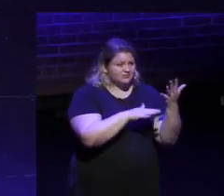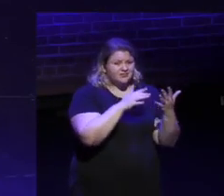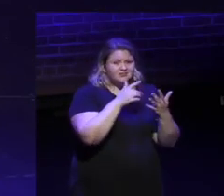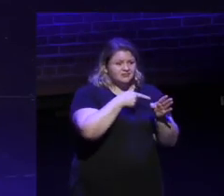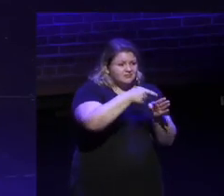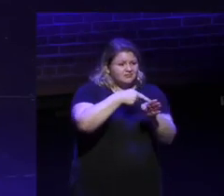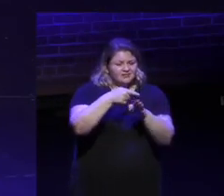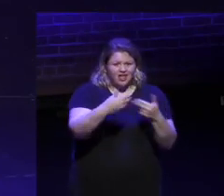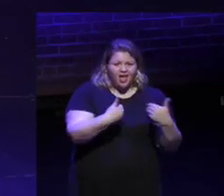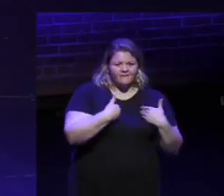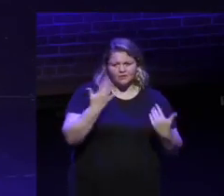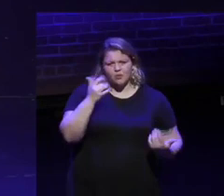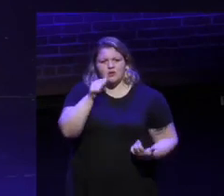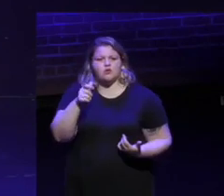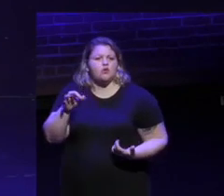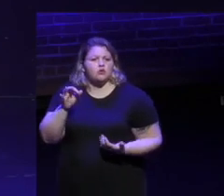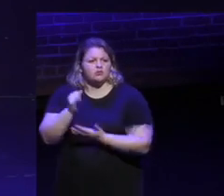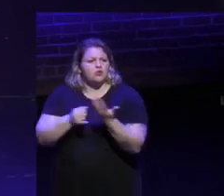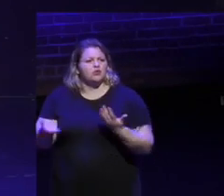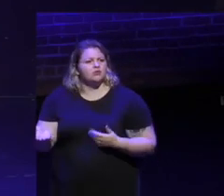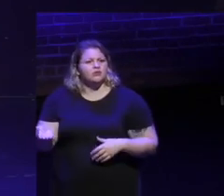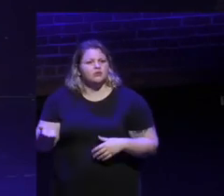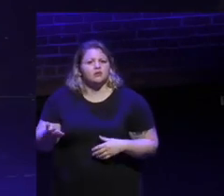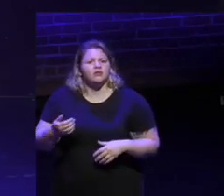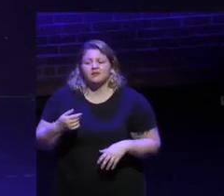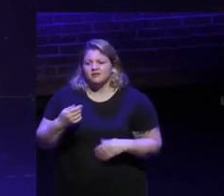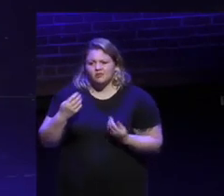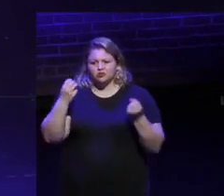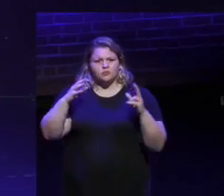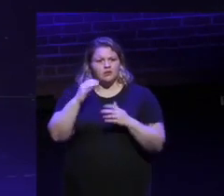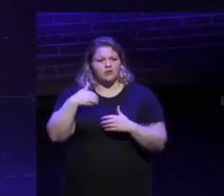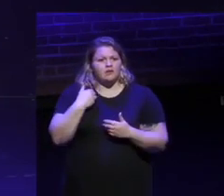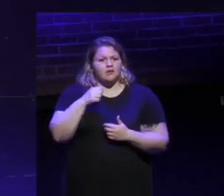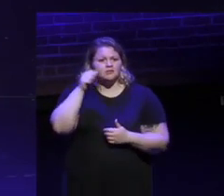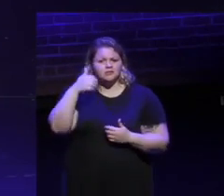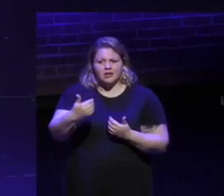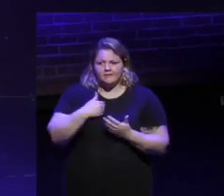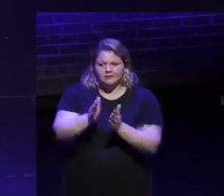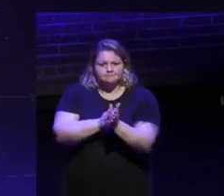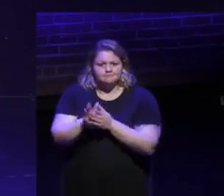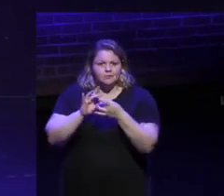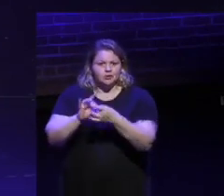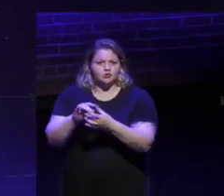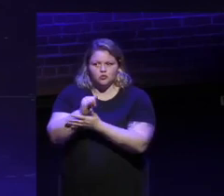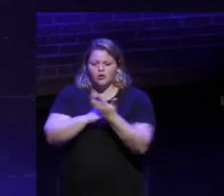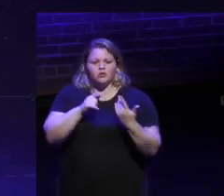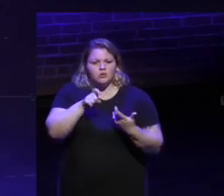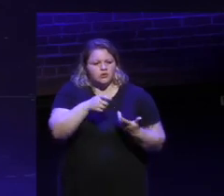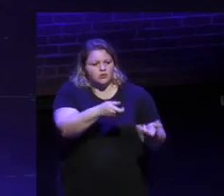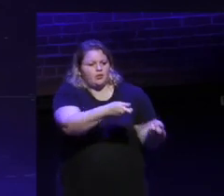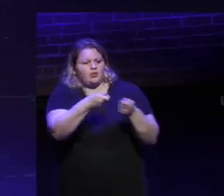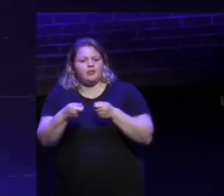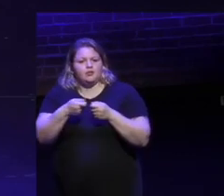program picking up on art and culture, so critical to get our young adults who have a passion for this, who have a desire for this, working in this field.